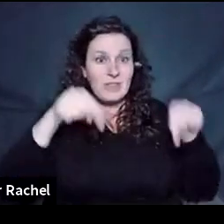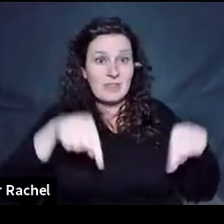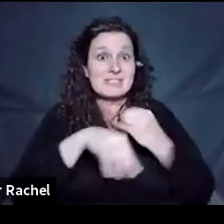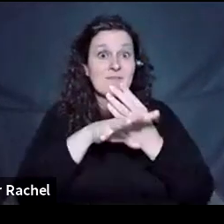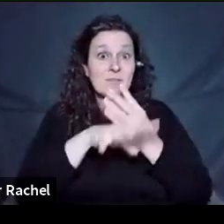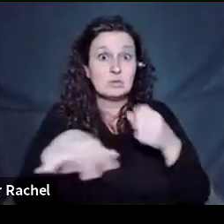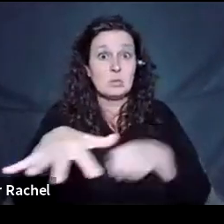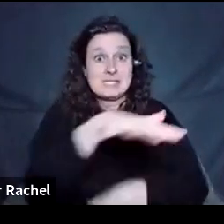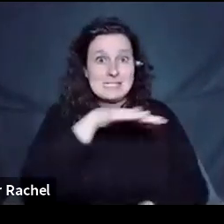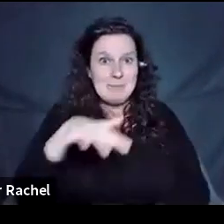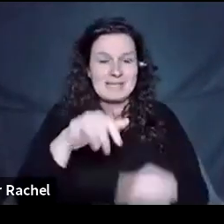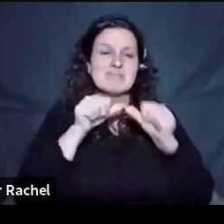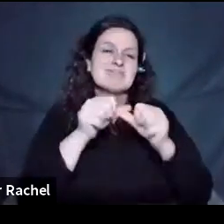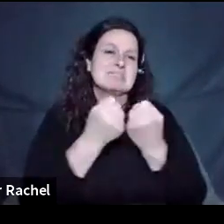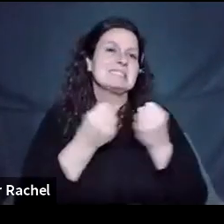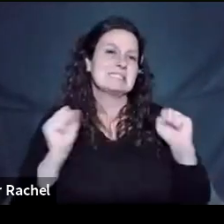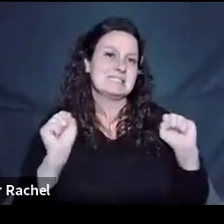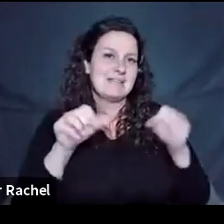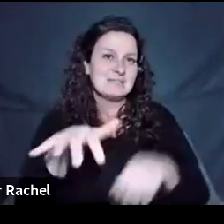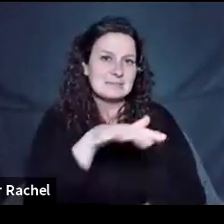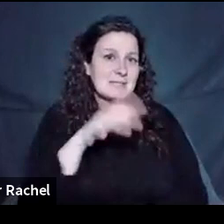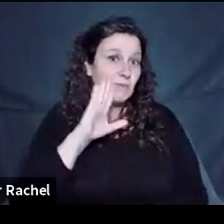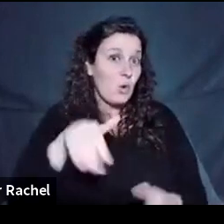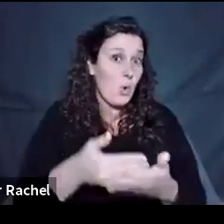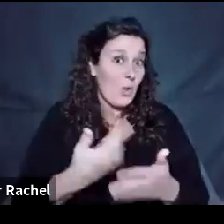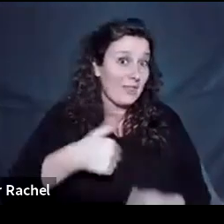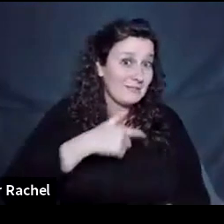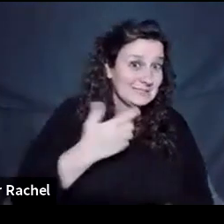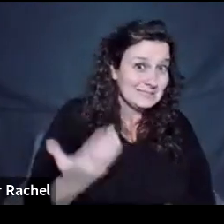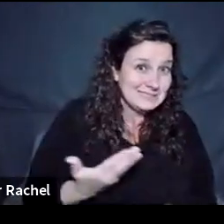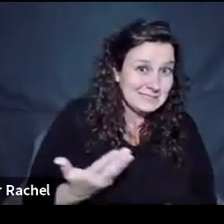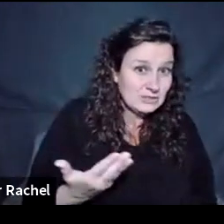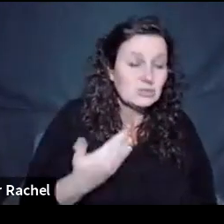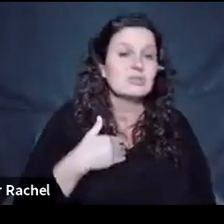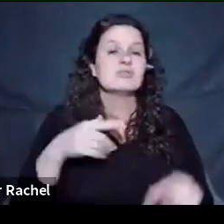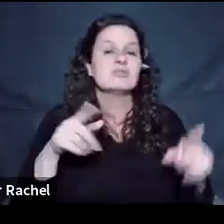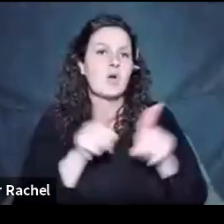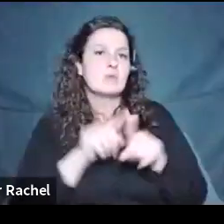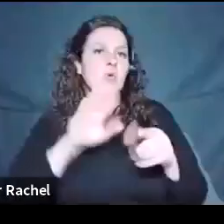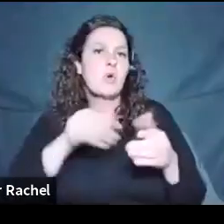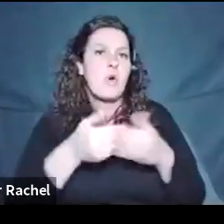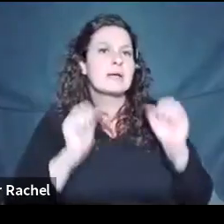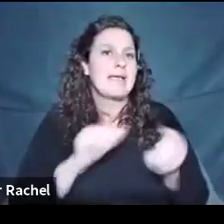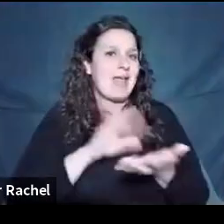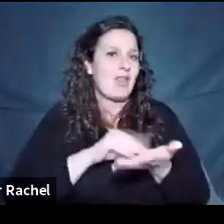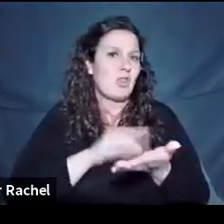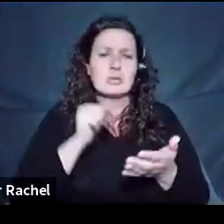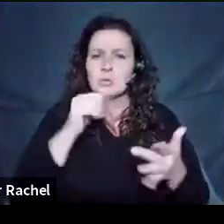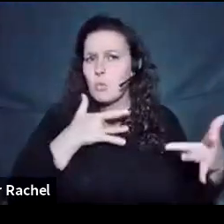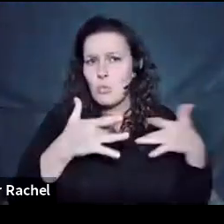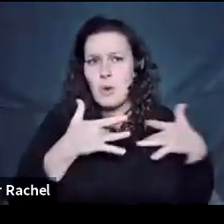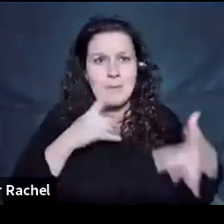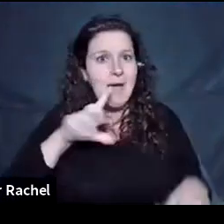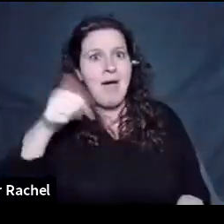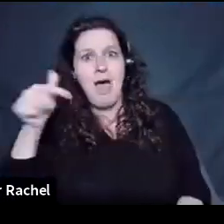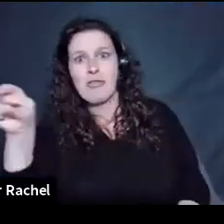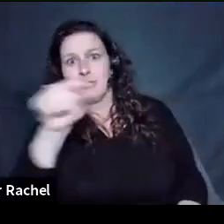space stays as a safe space for all of us here, and just so we can just all learn and not worry about anything else.